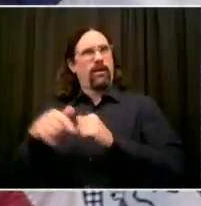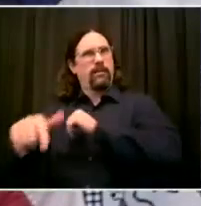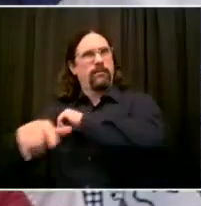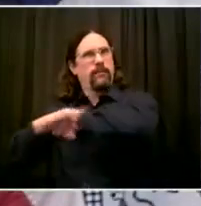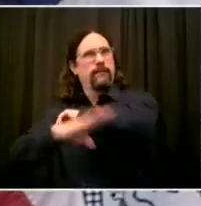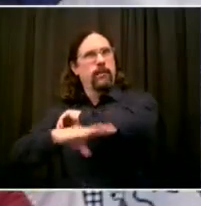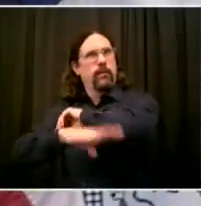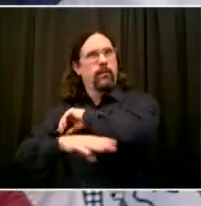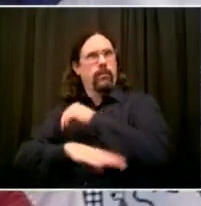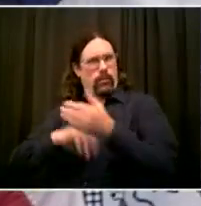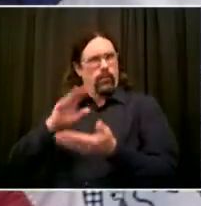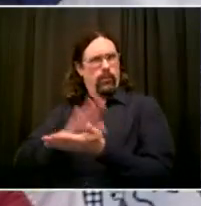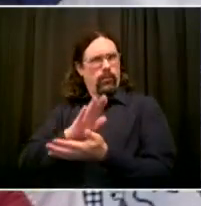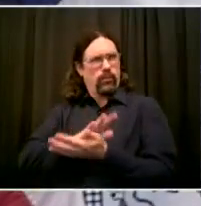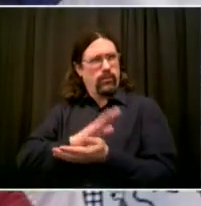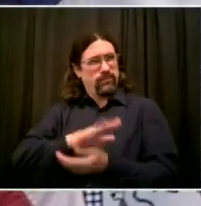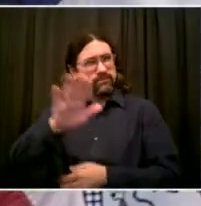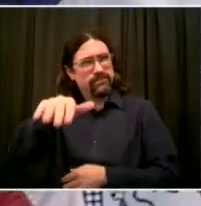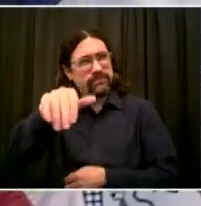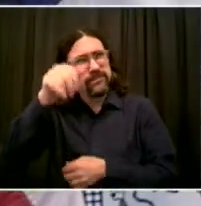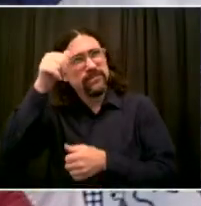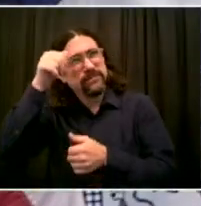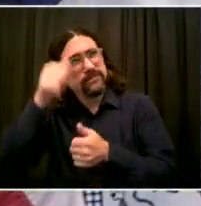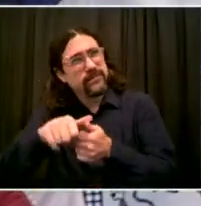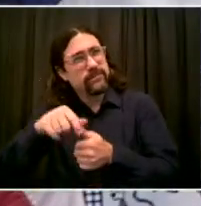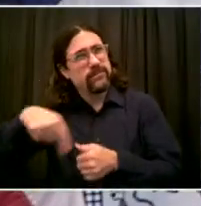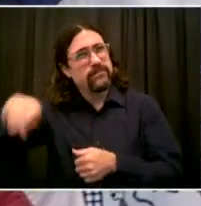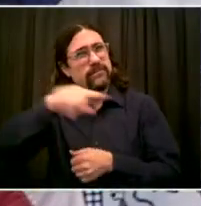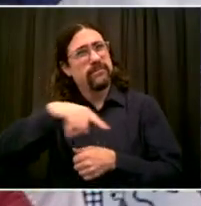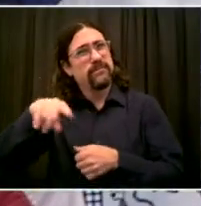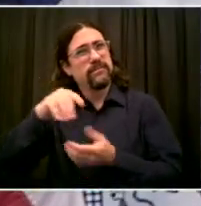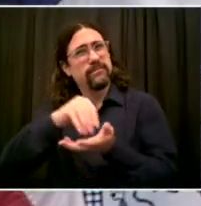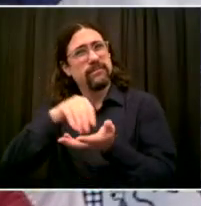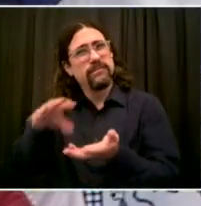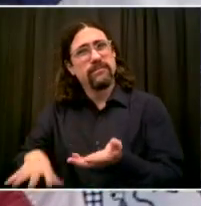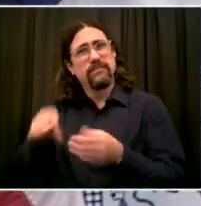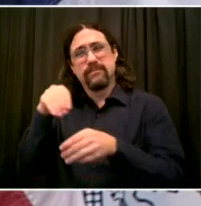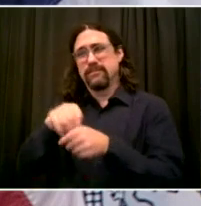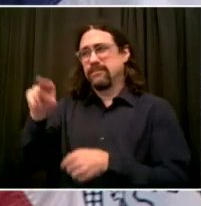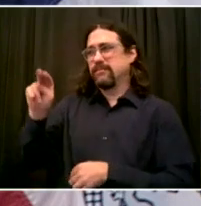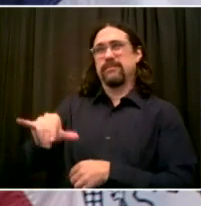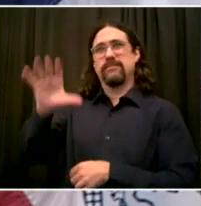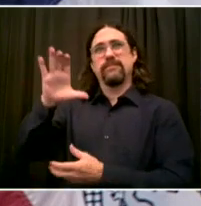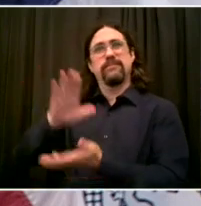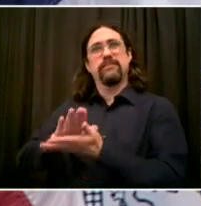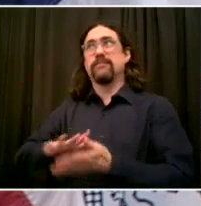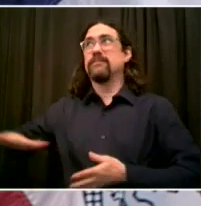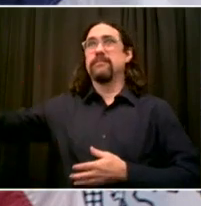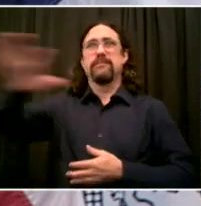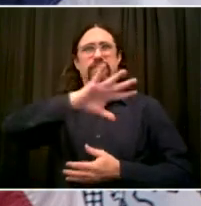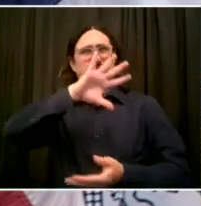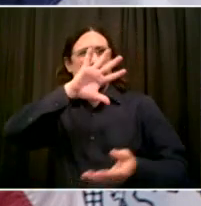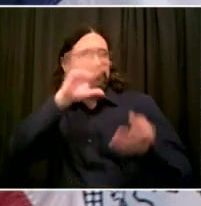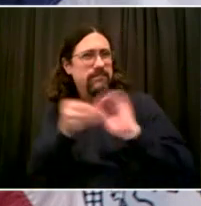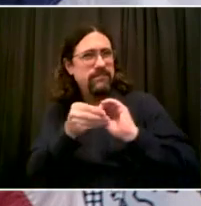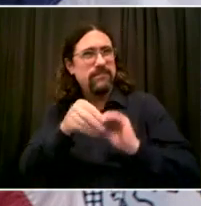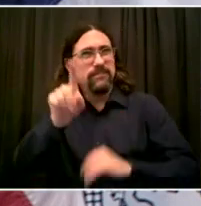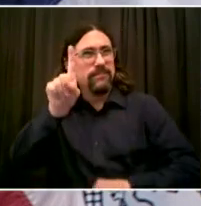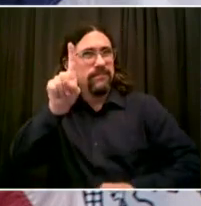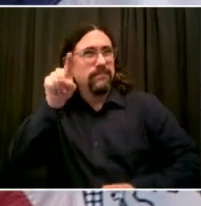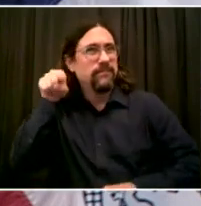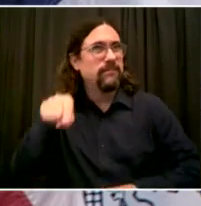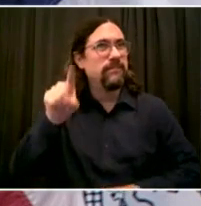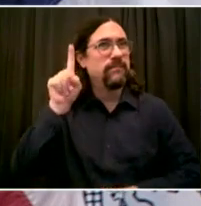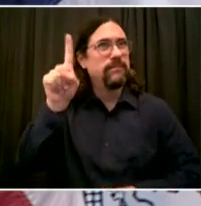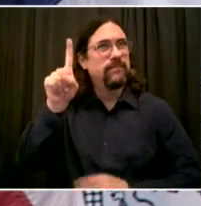Act in so many ways, not just the education of those children, the ability for them to keep growing and developing,